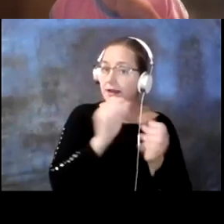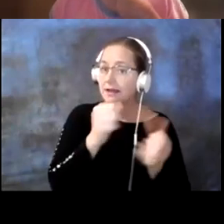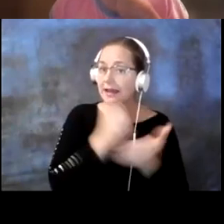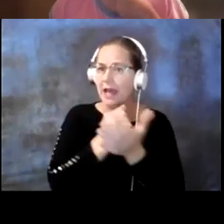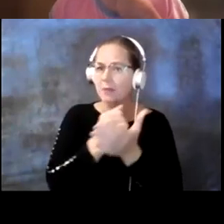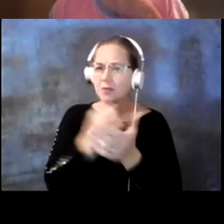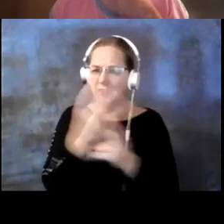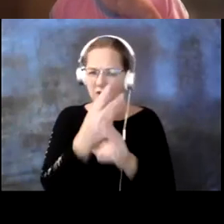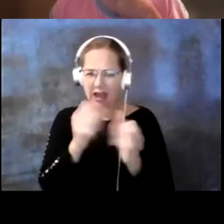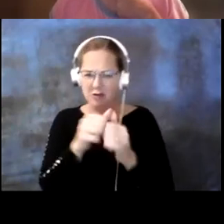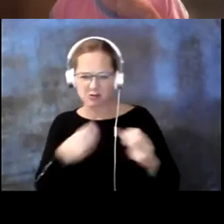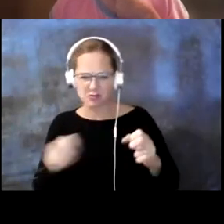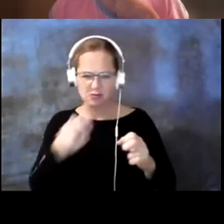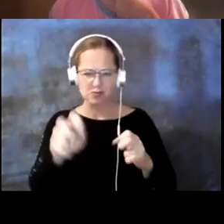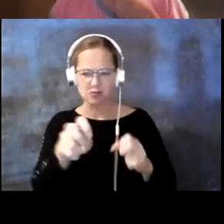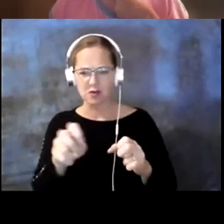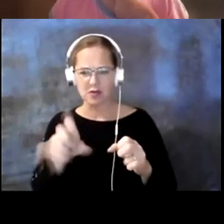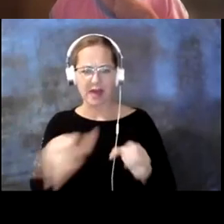those areas.